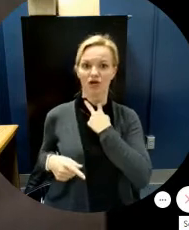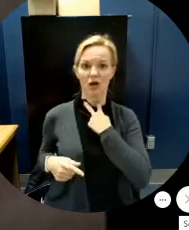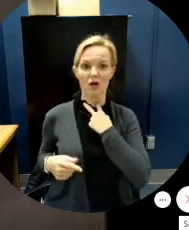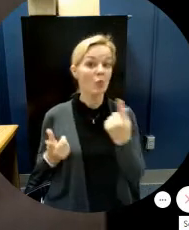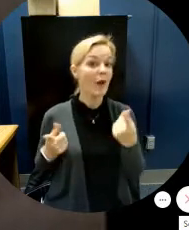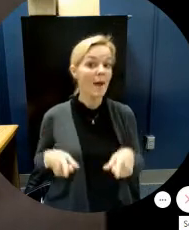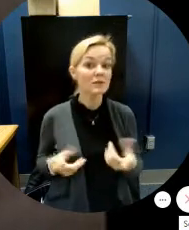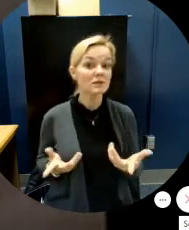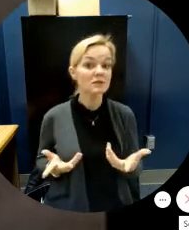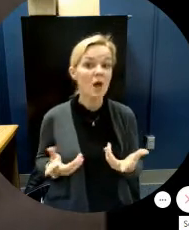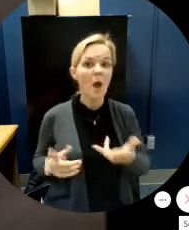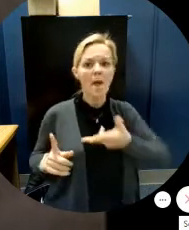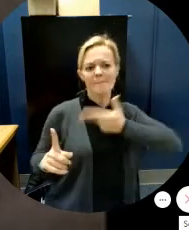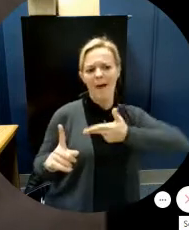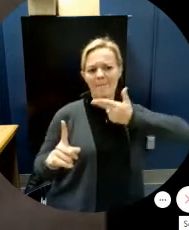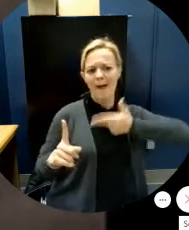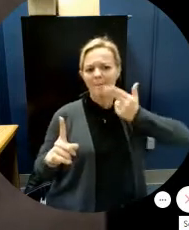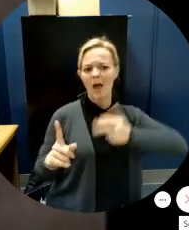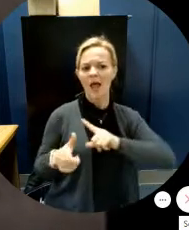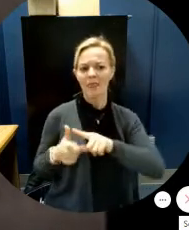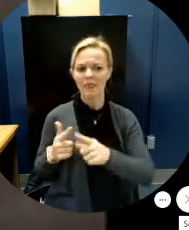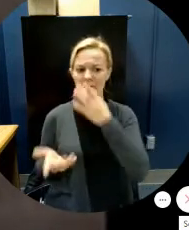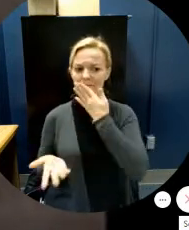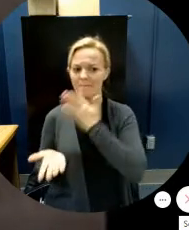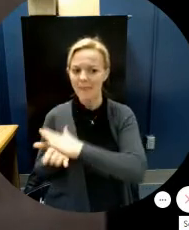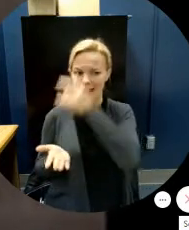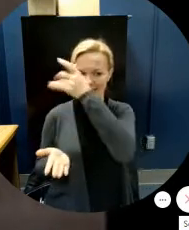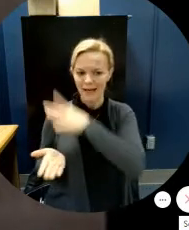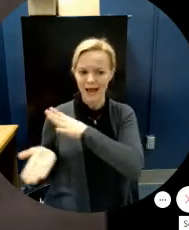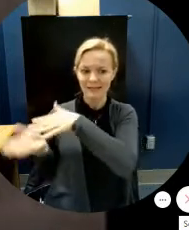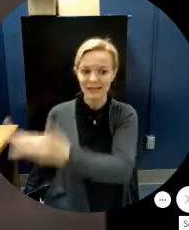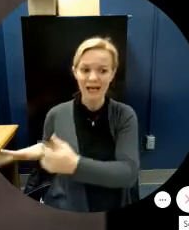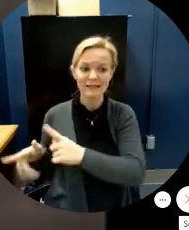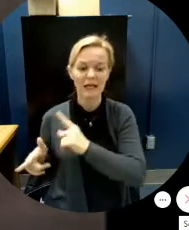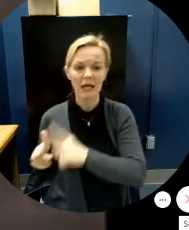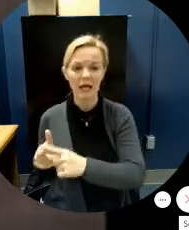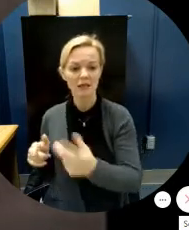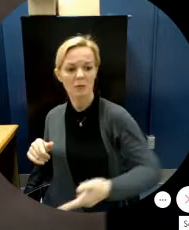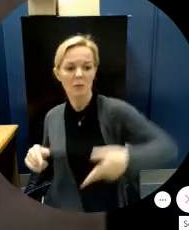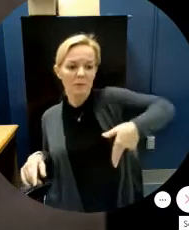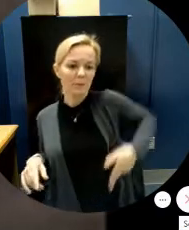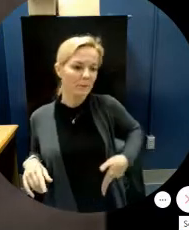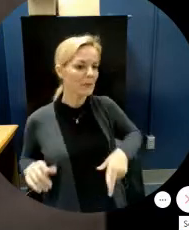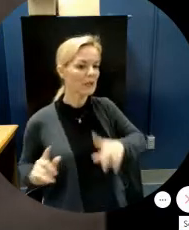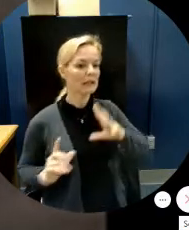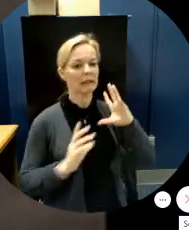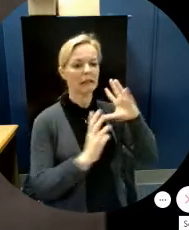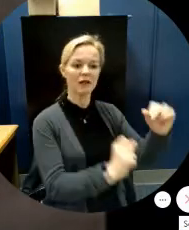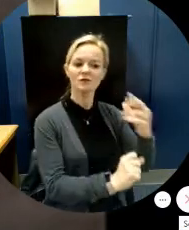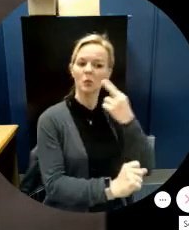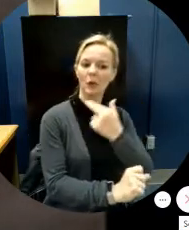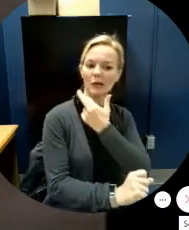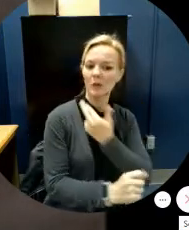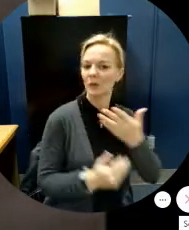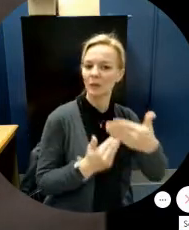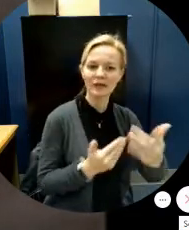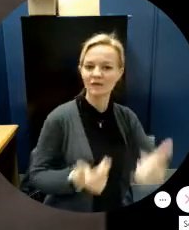Bang, bang, bang. Bad guy goes down. Cop hopes it's a 38. Goes off to dinner at a fancy restaurant. The